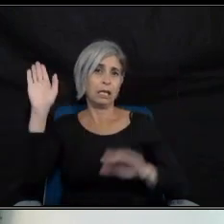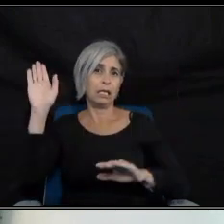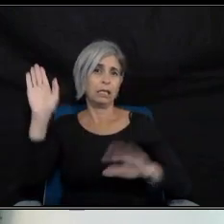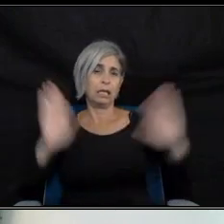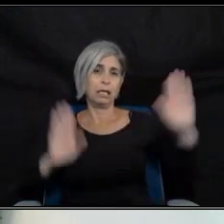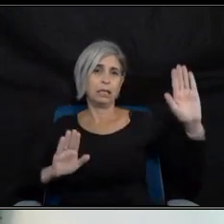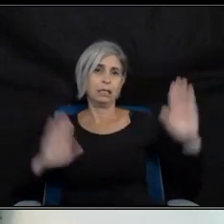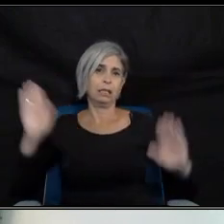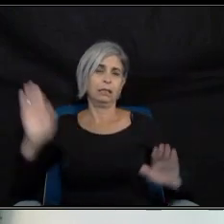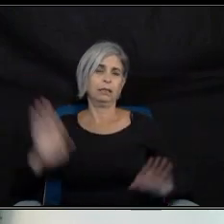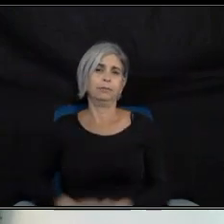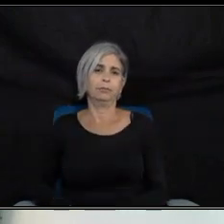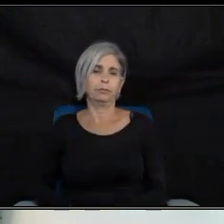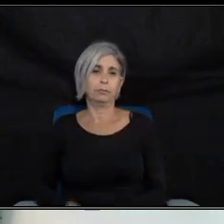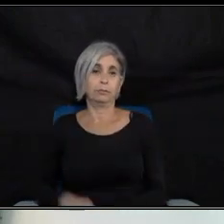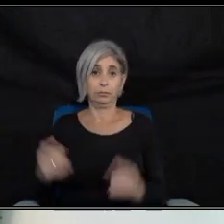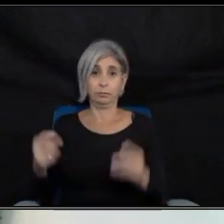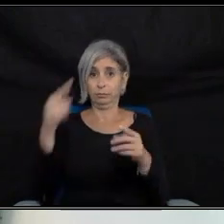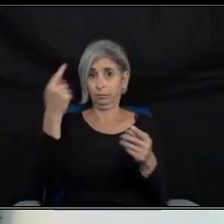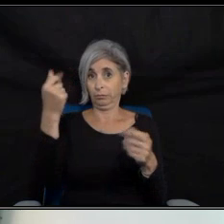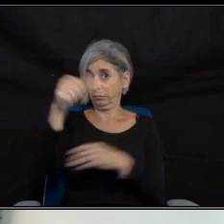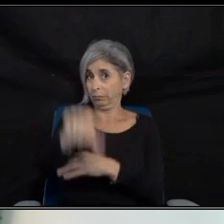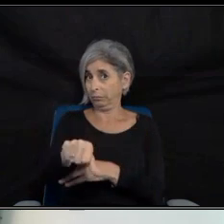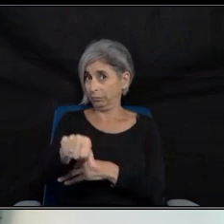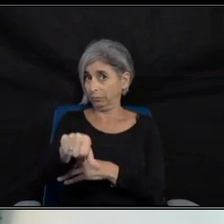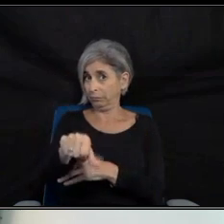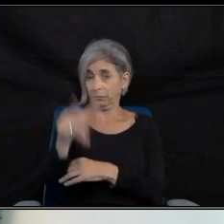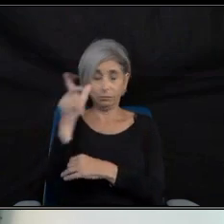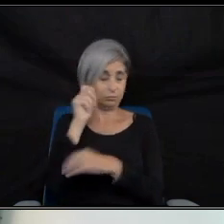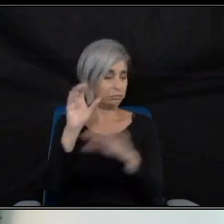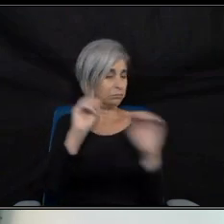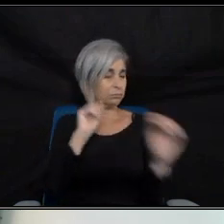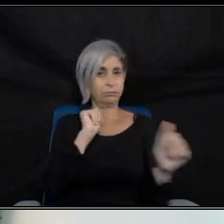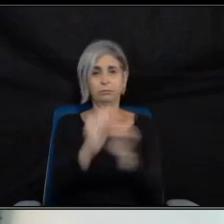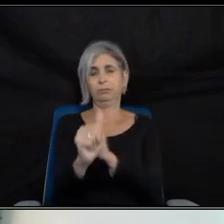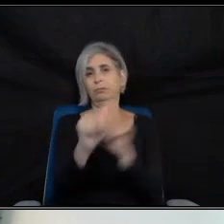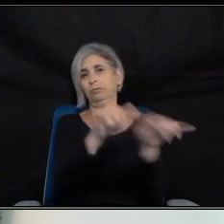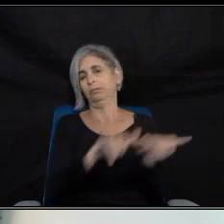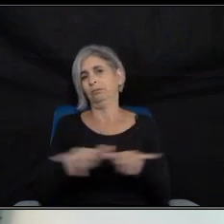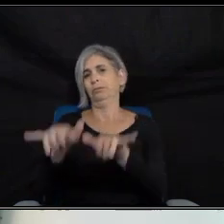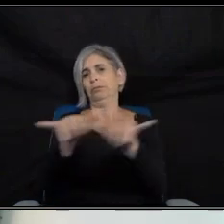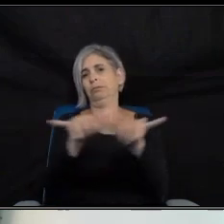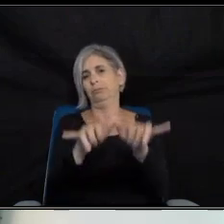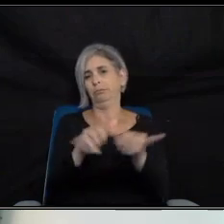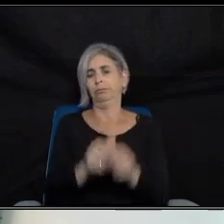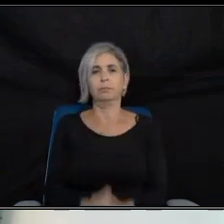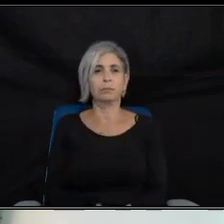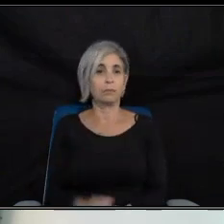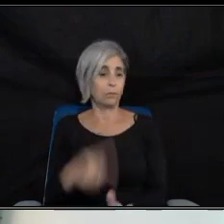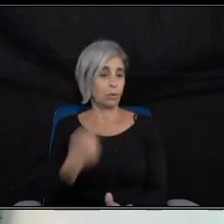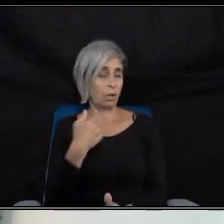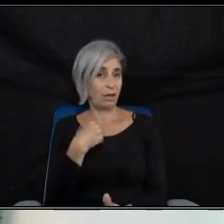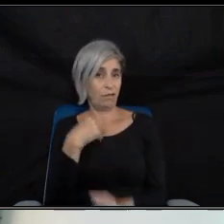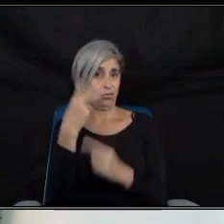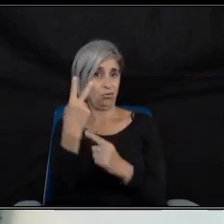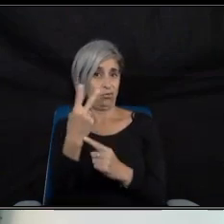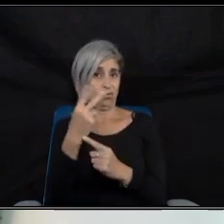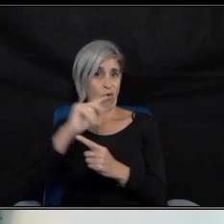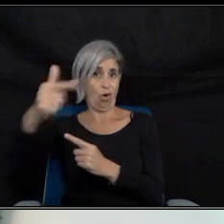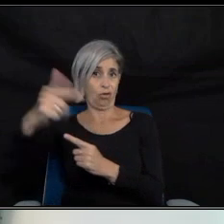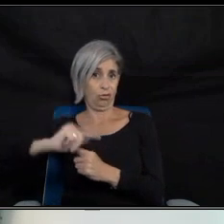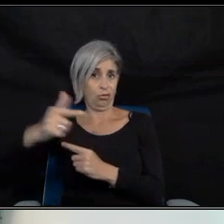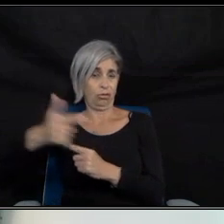Aye. Any opposed? Hearing none, motion passes unanimously. Then we have two alternate